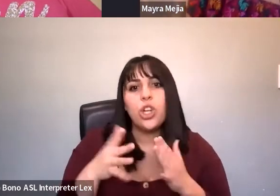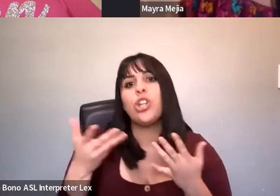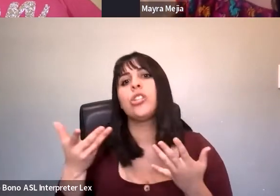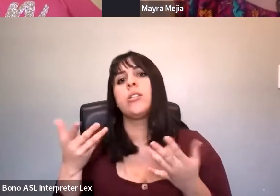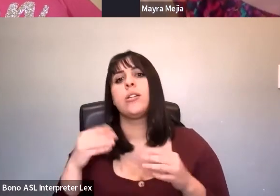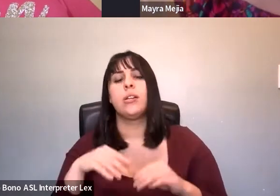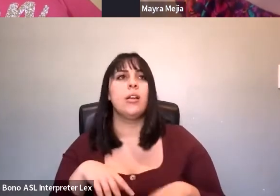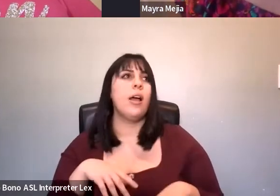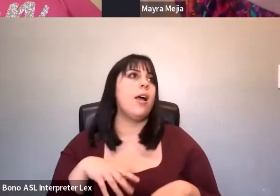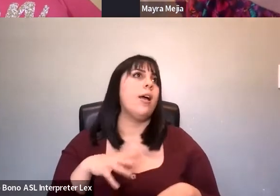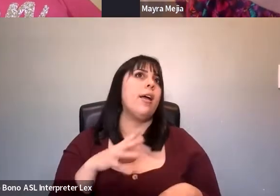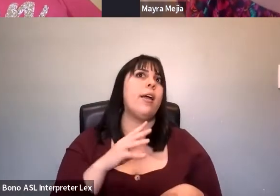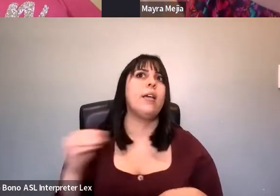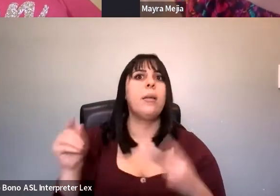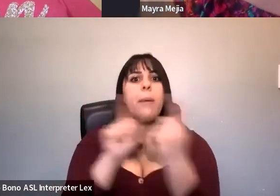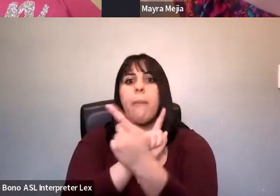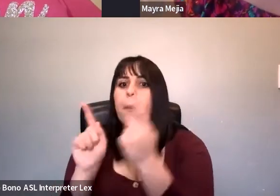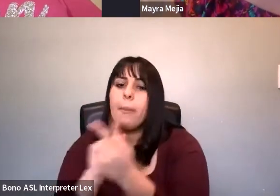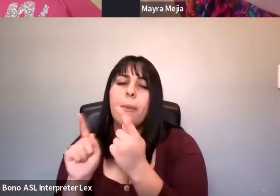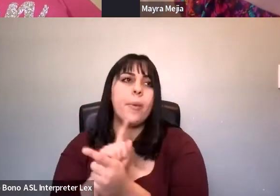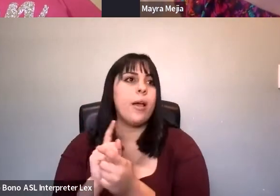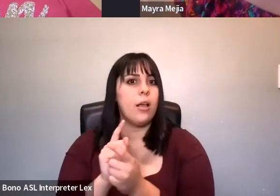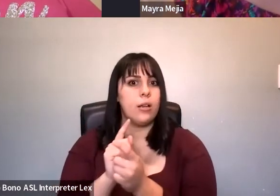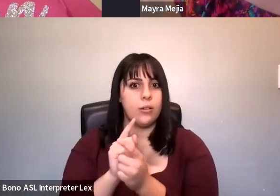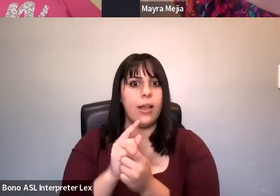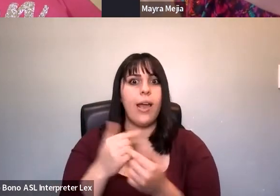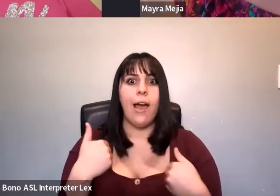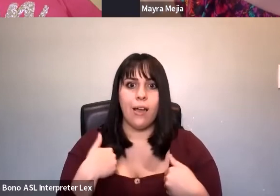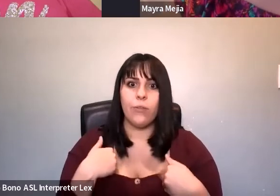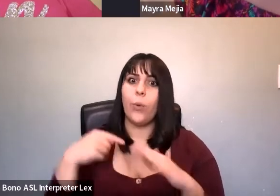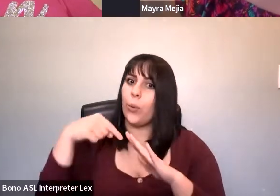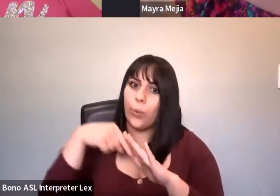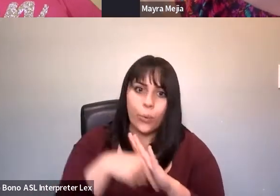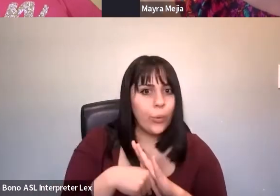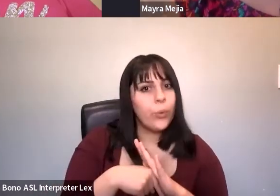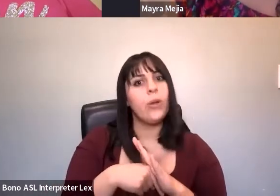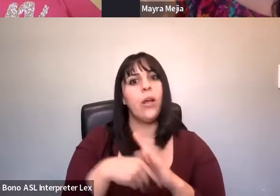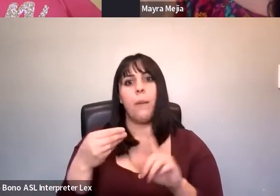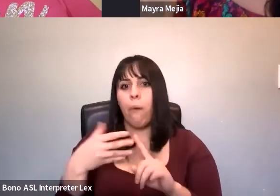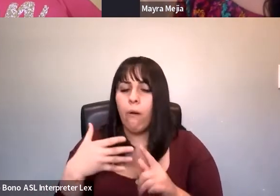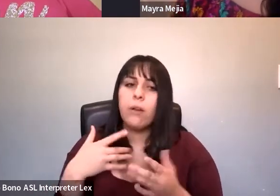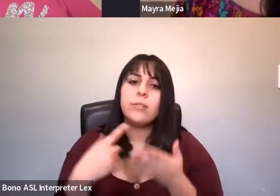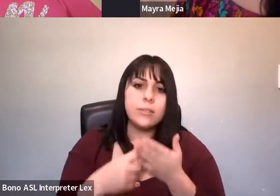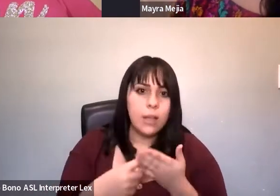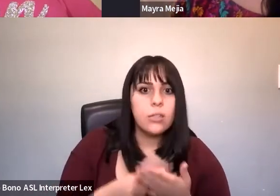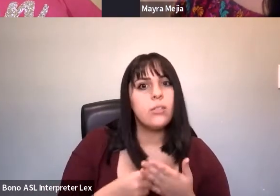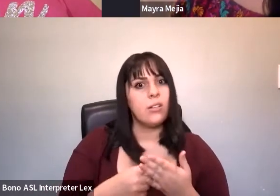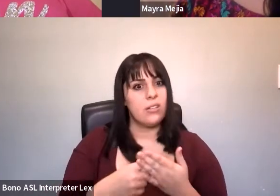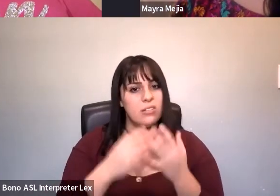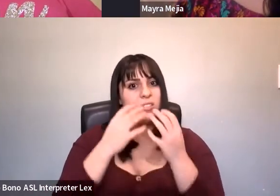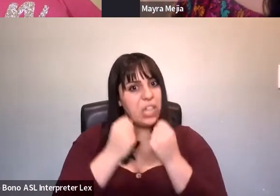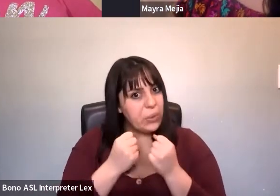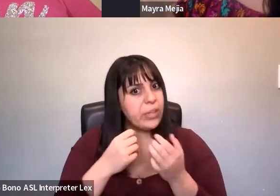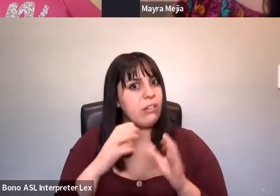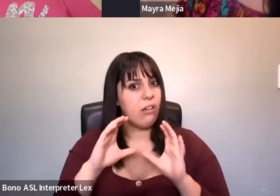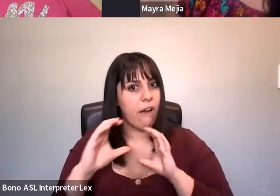like really intense but informative and meaningful conversations. And I'm like, I